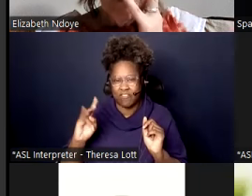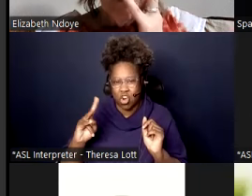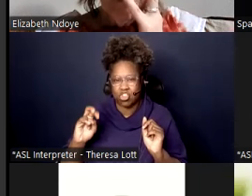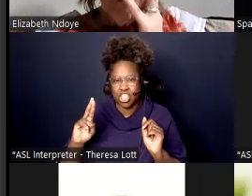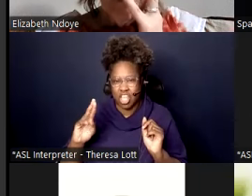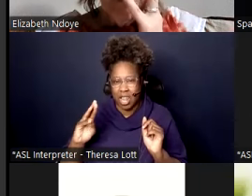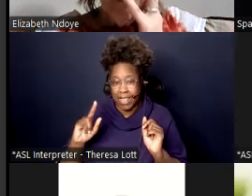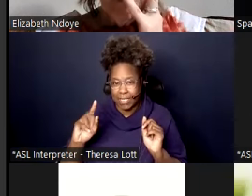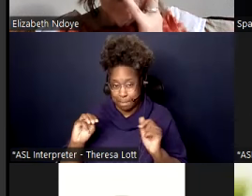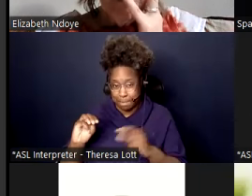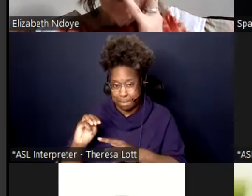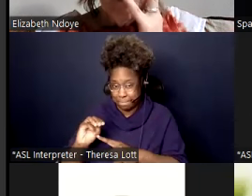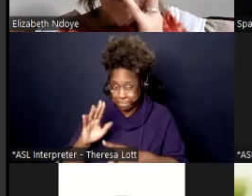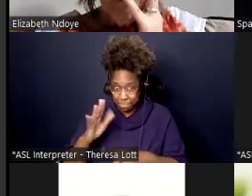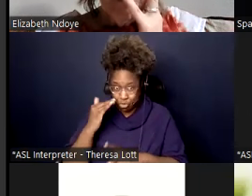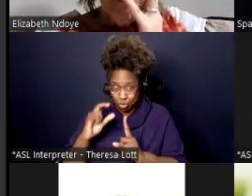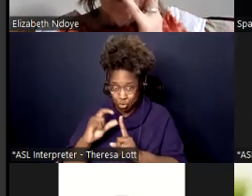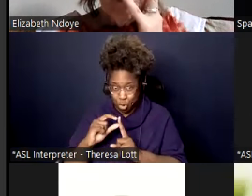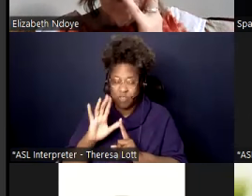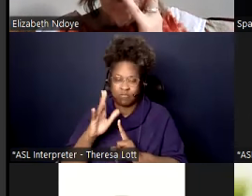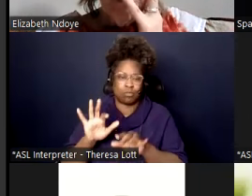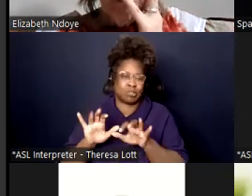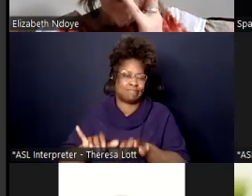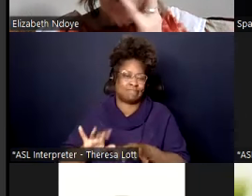for folks that aren't familiar with the term.